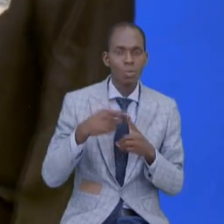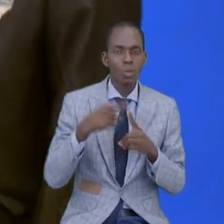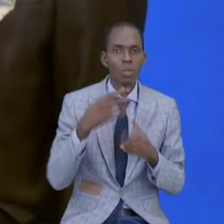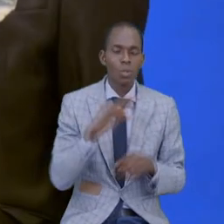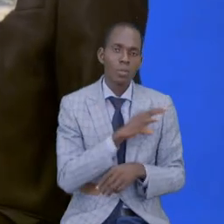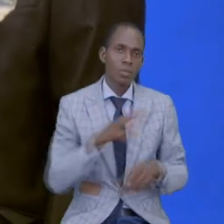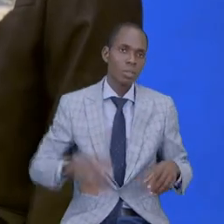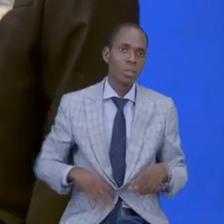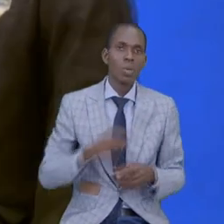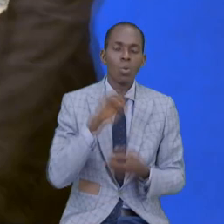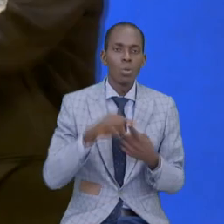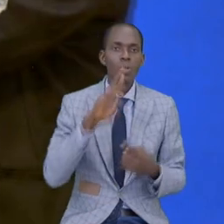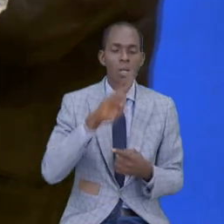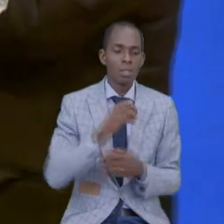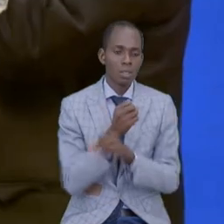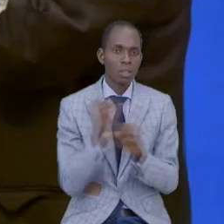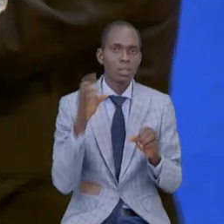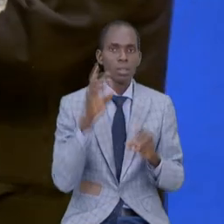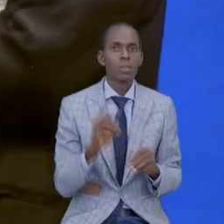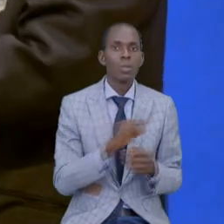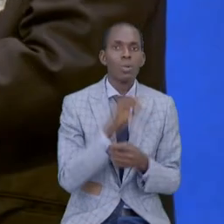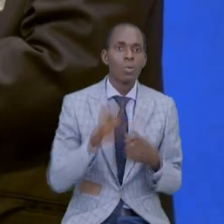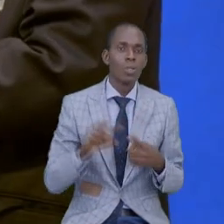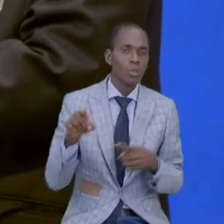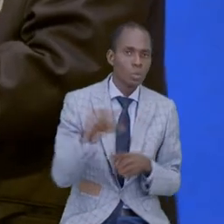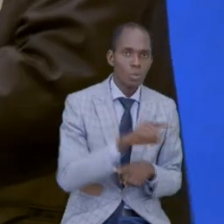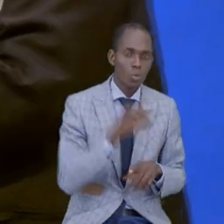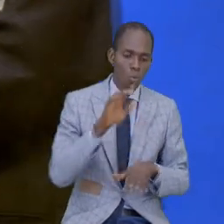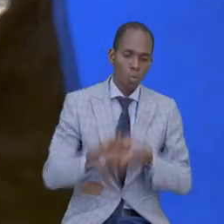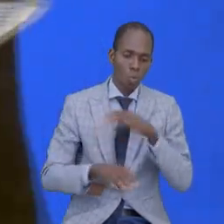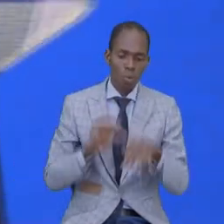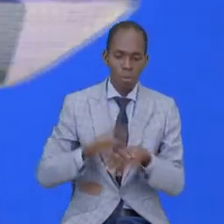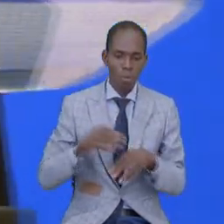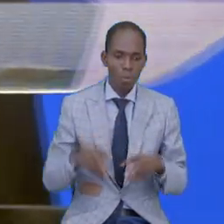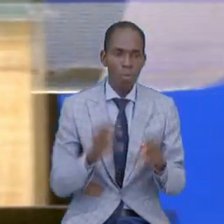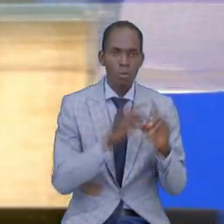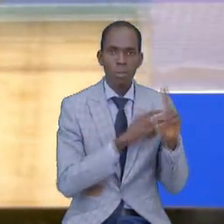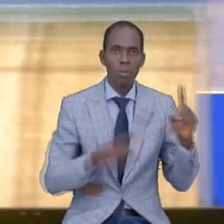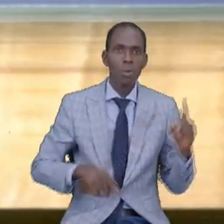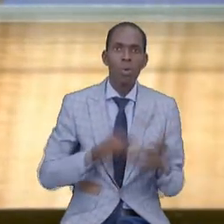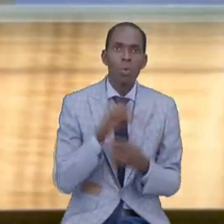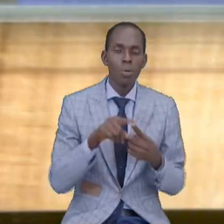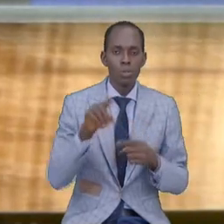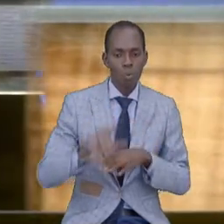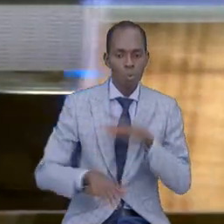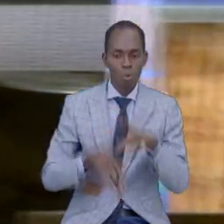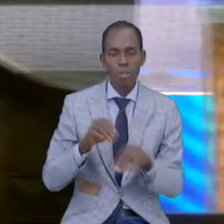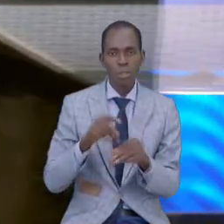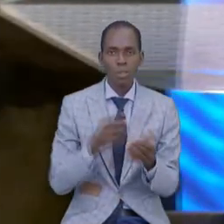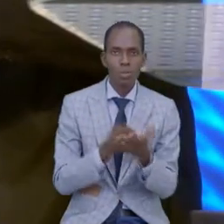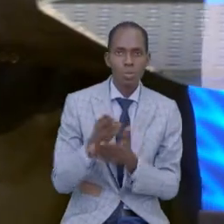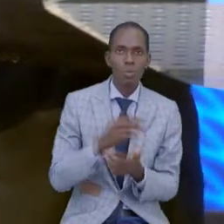you were converted, when you walked in the way of the Lord, when you walked in the truth, when